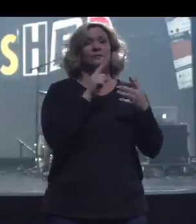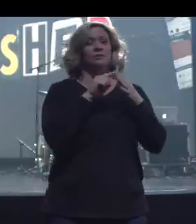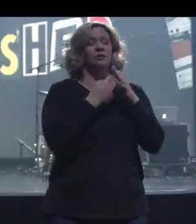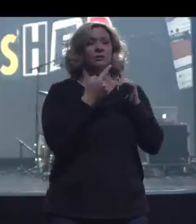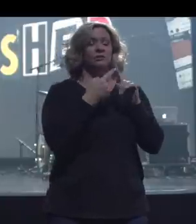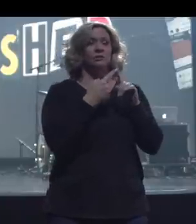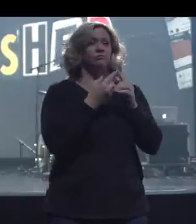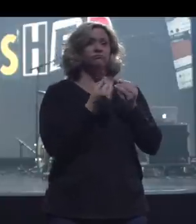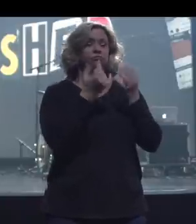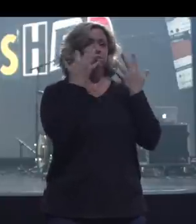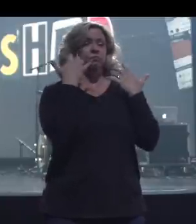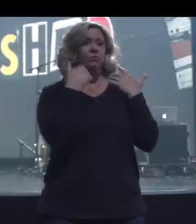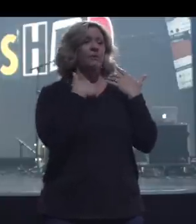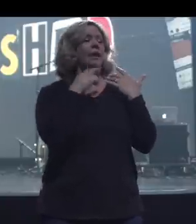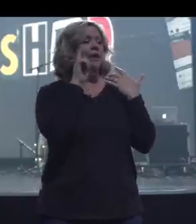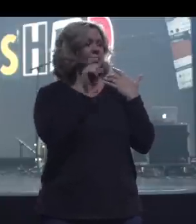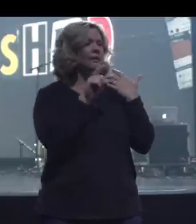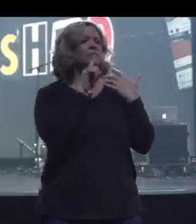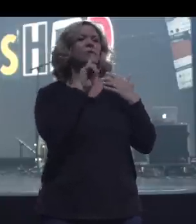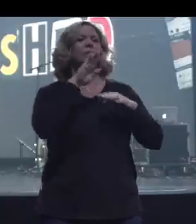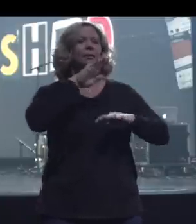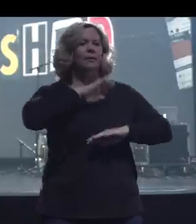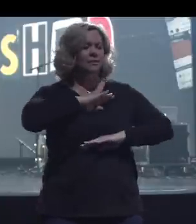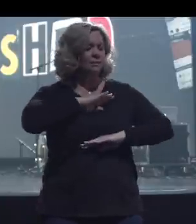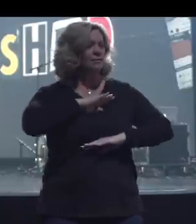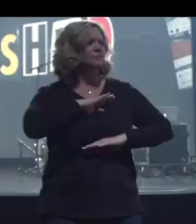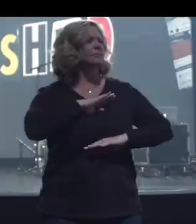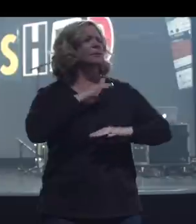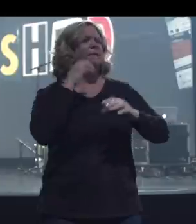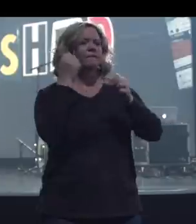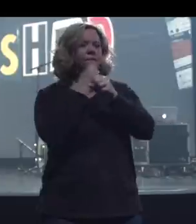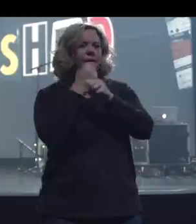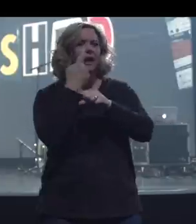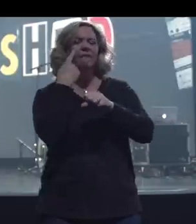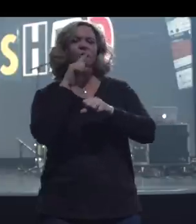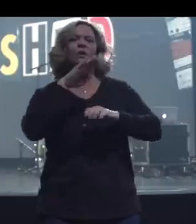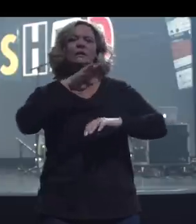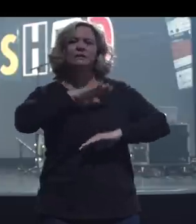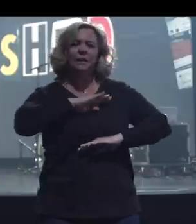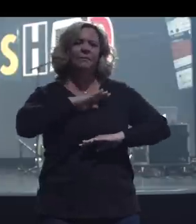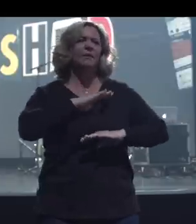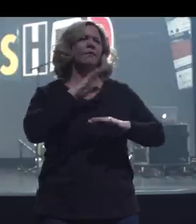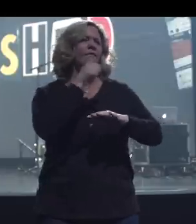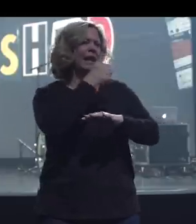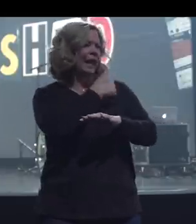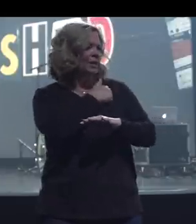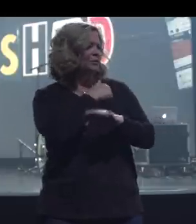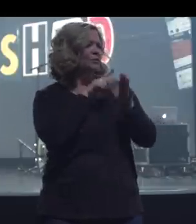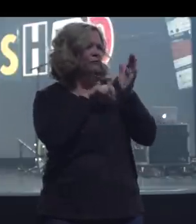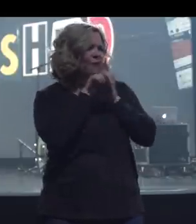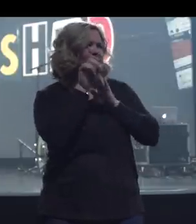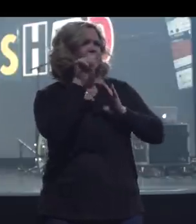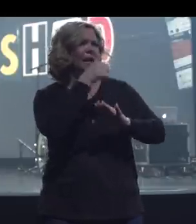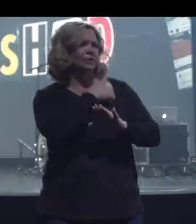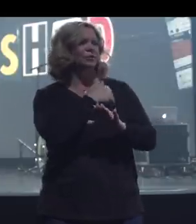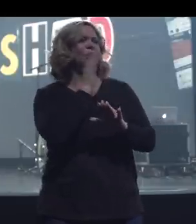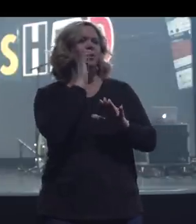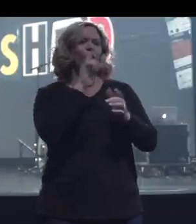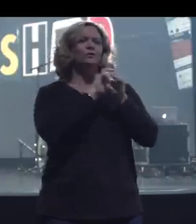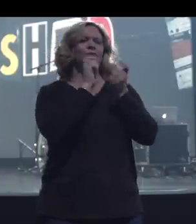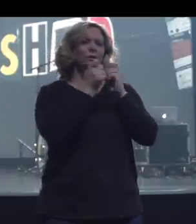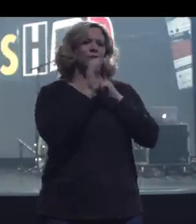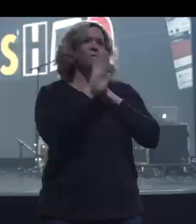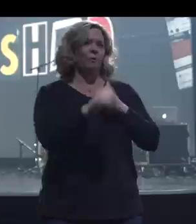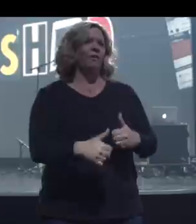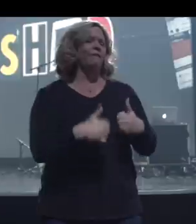content. So get in the ring, fight for contentment, develop the attitude, and you watch and see it will transform your